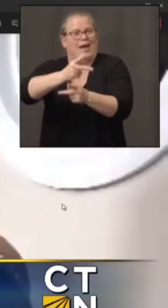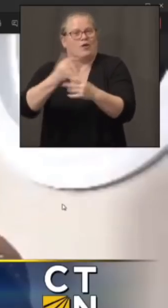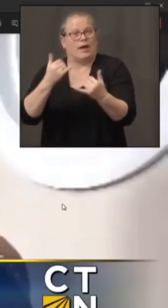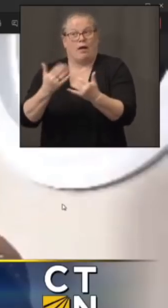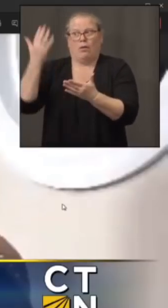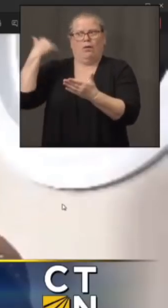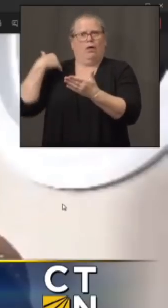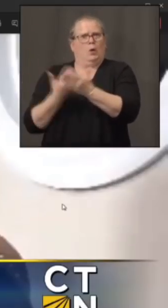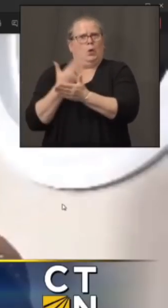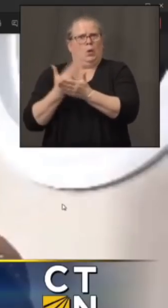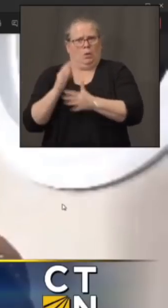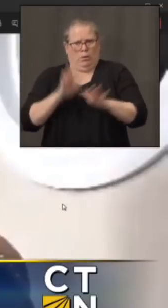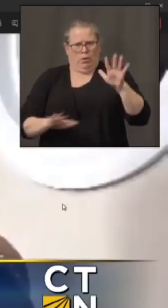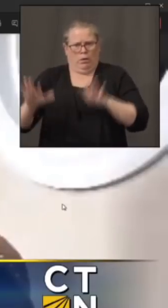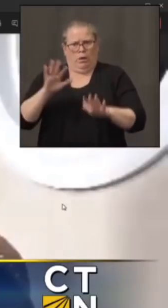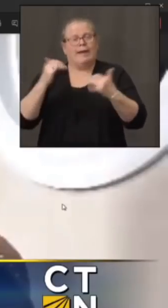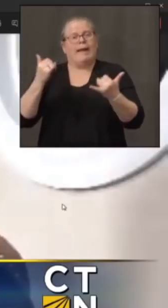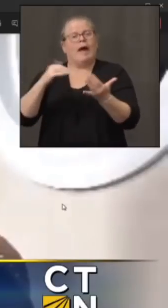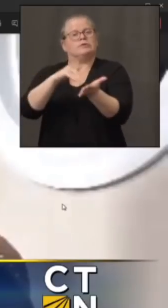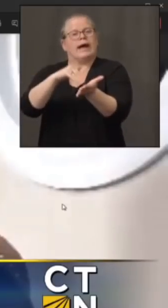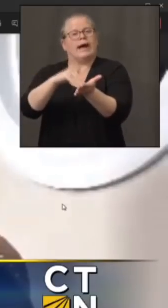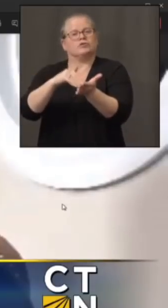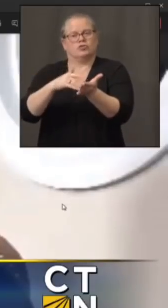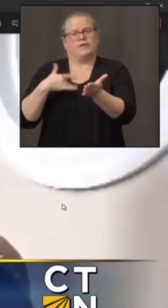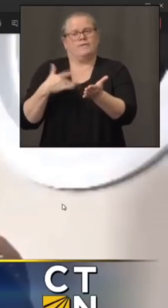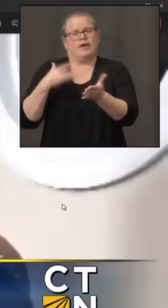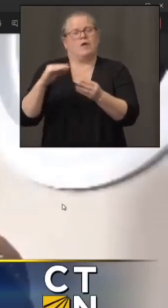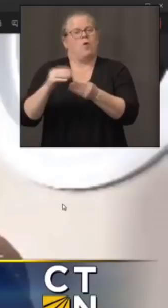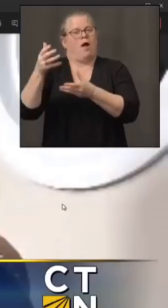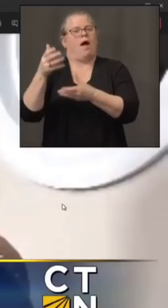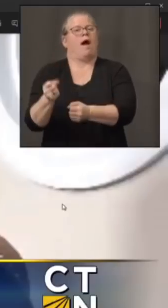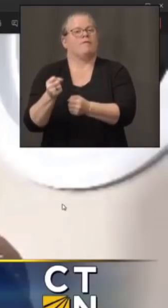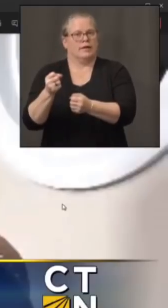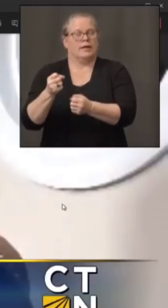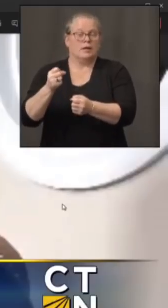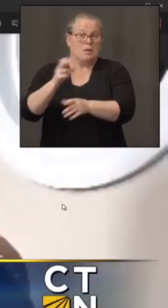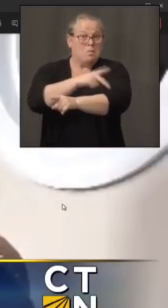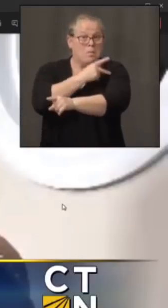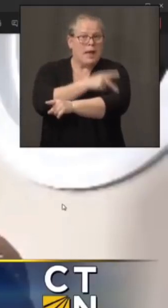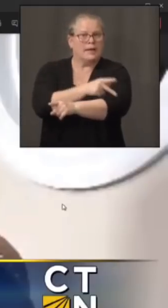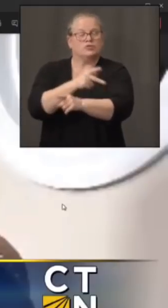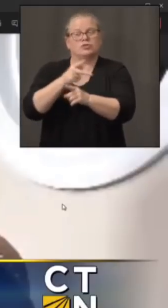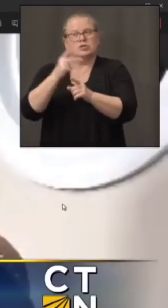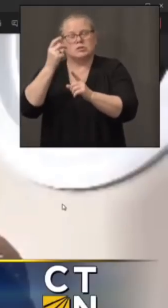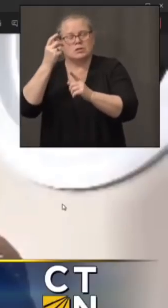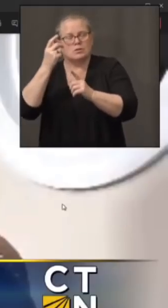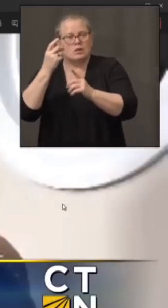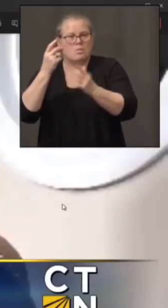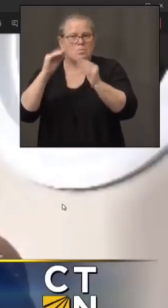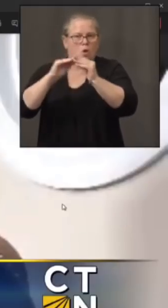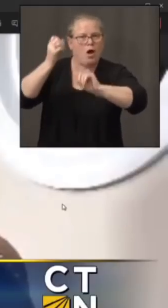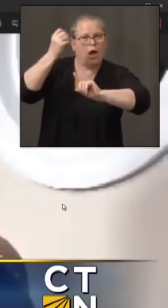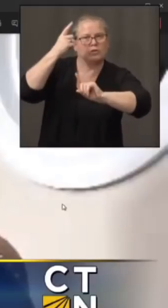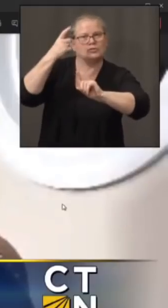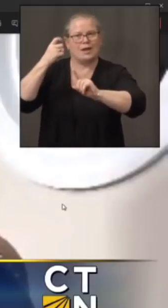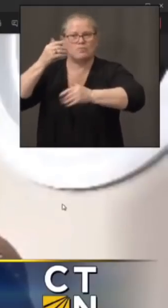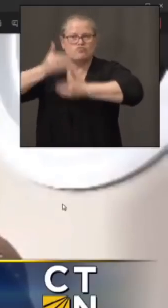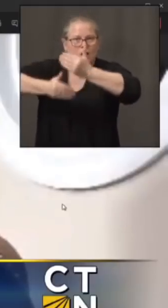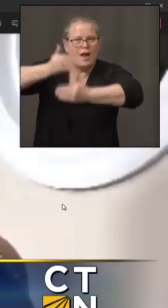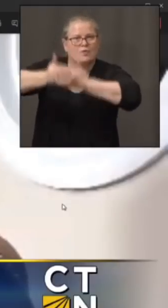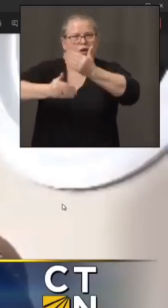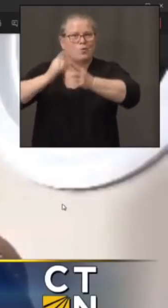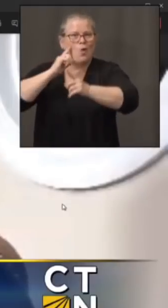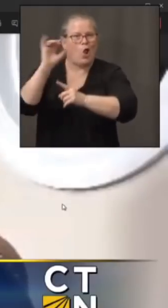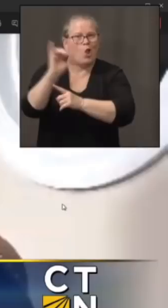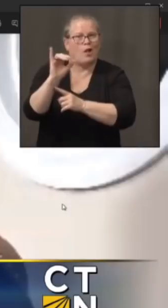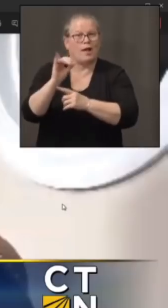lot more confident now about how to care for these patients. We understand the disease much better. So if you can reduce in-hospital mortality